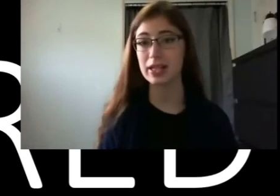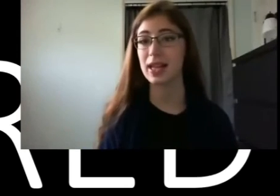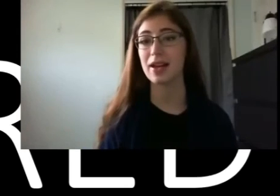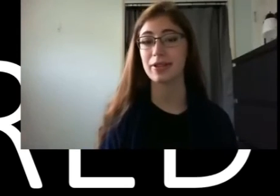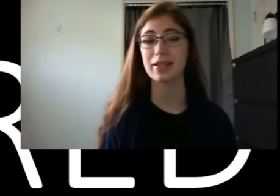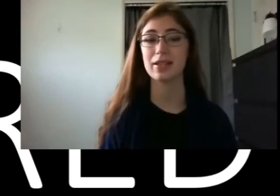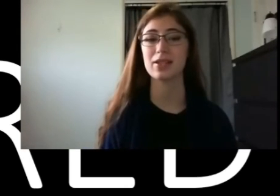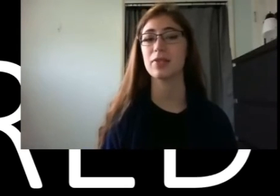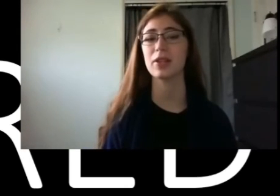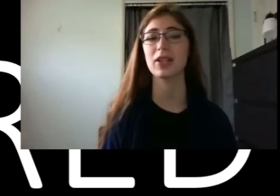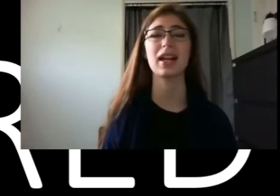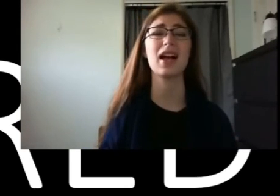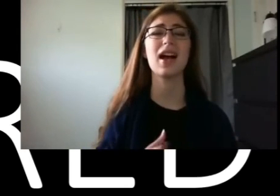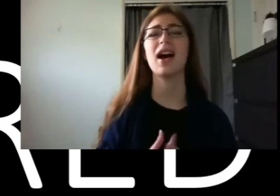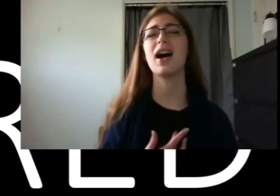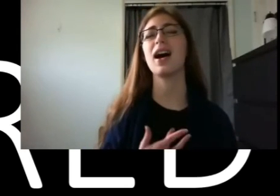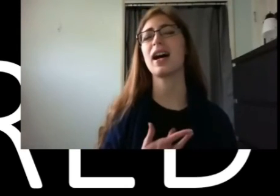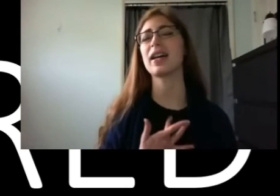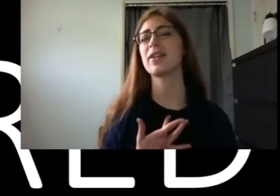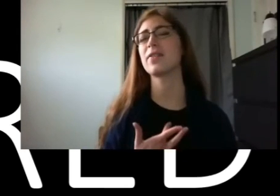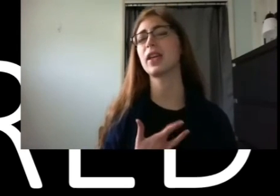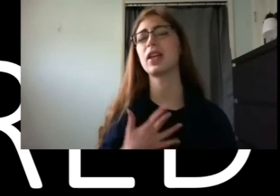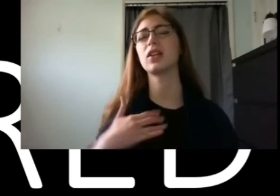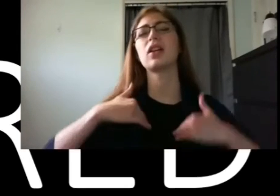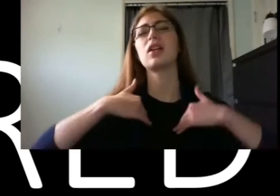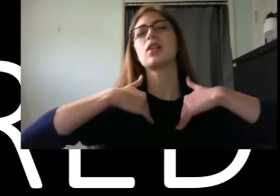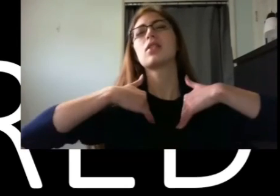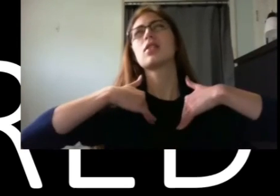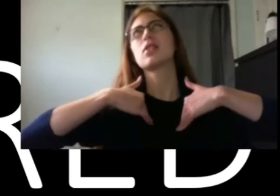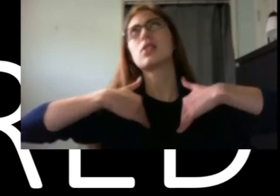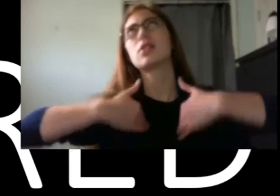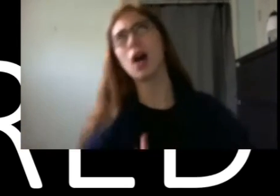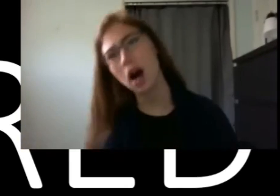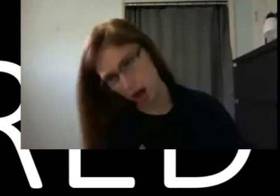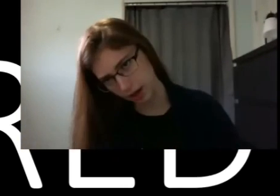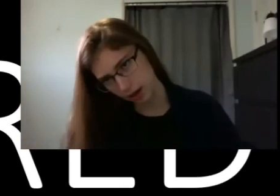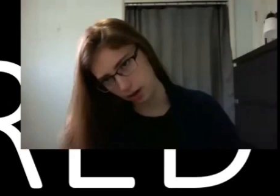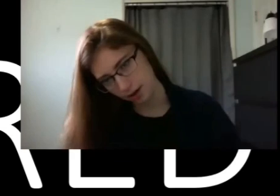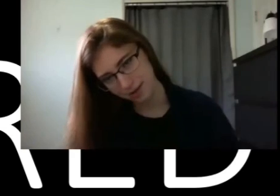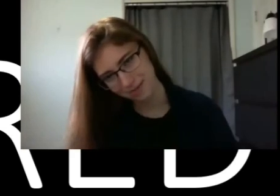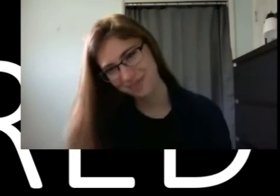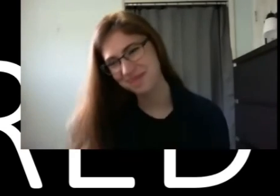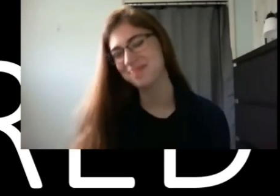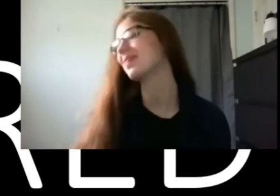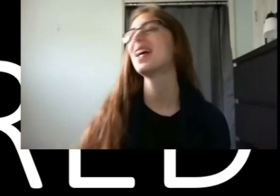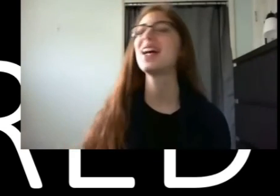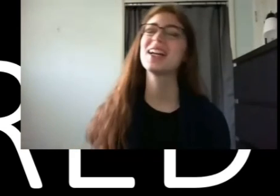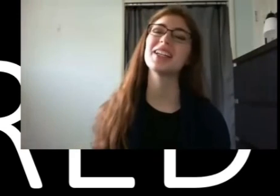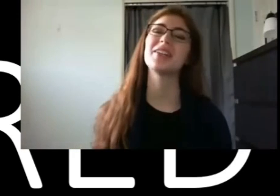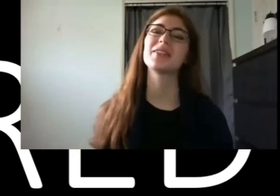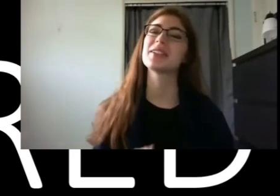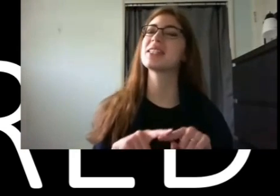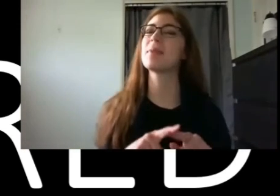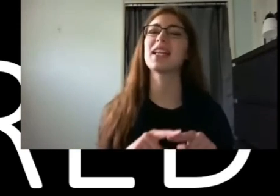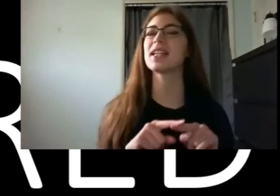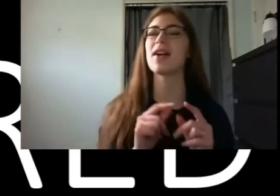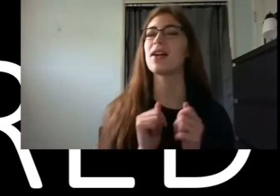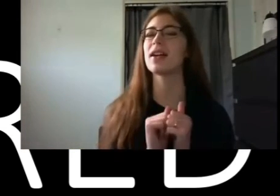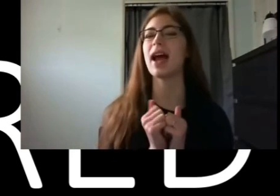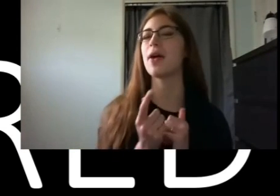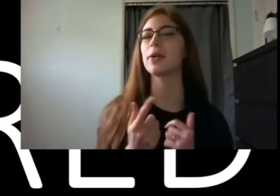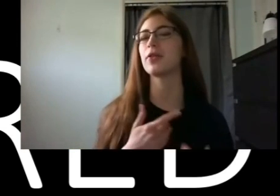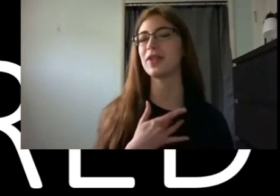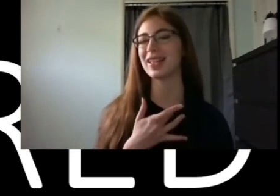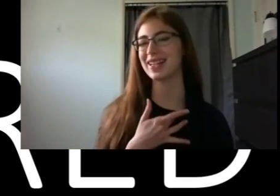over exaggerate this if you like. I feel tired. You know, just depending